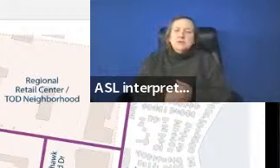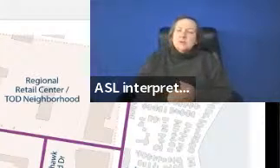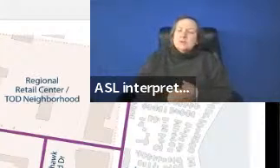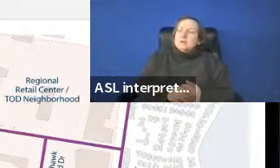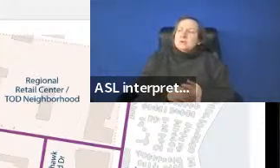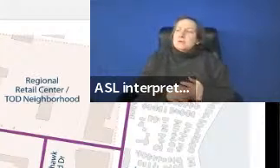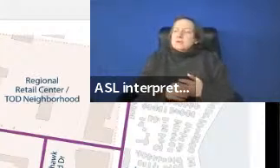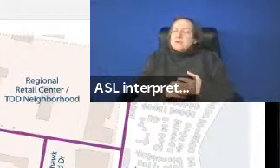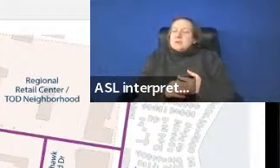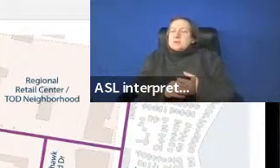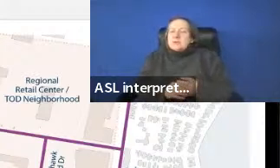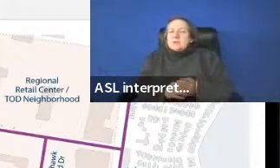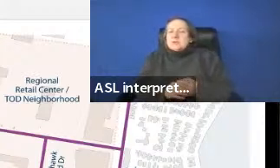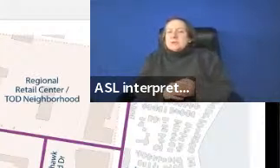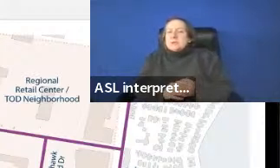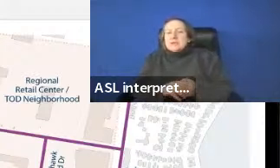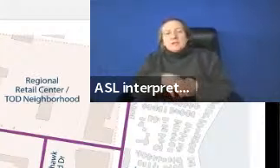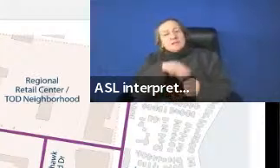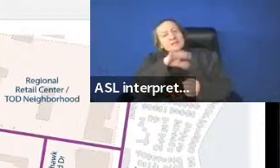Well, and that will.